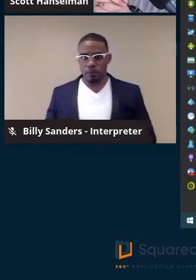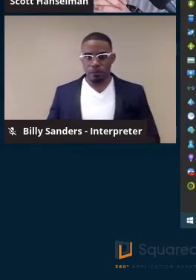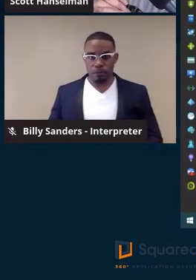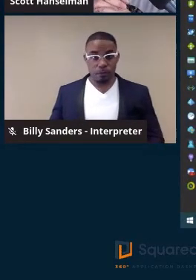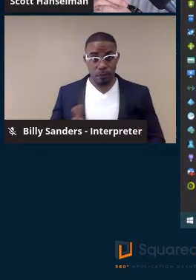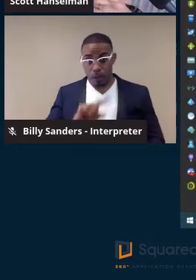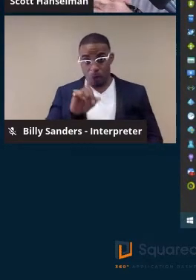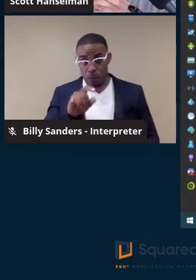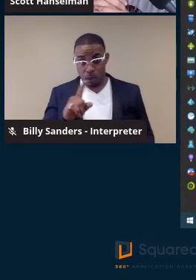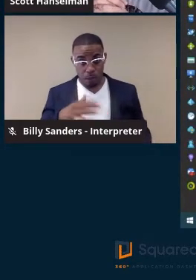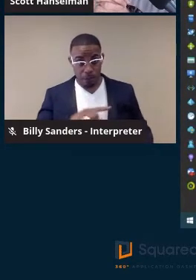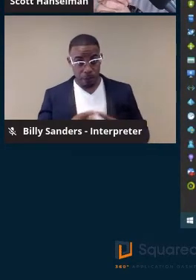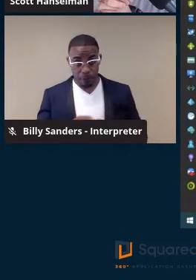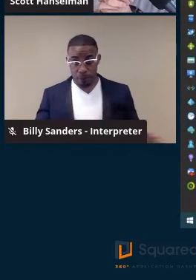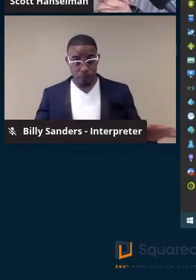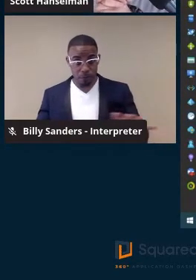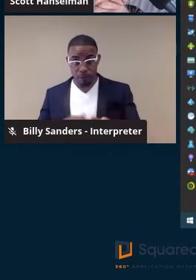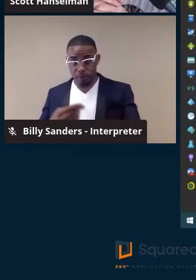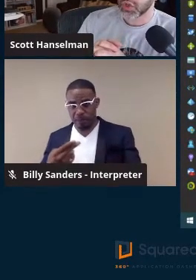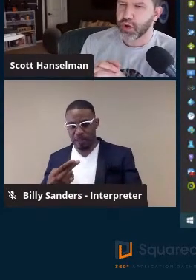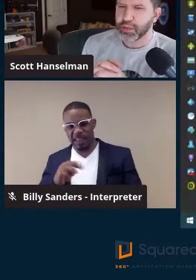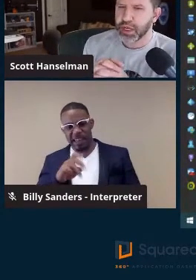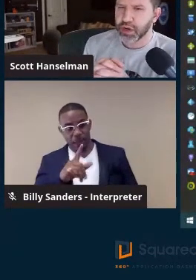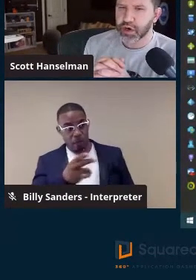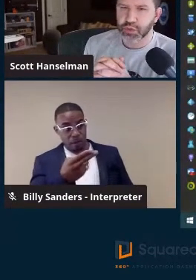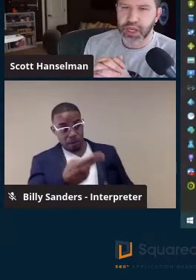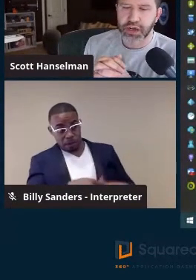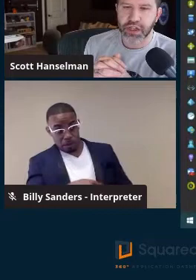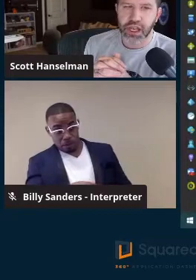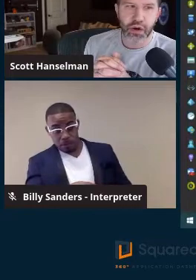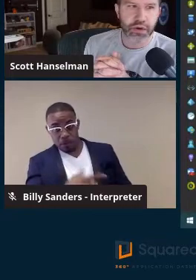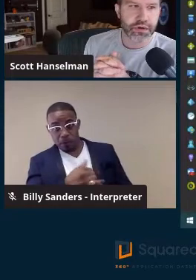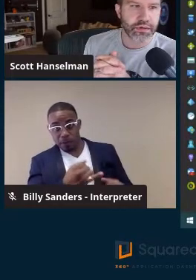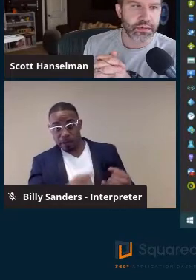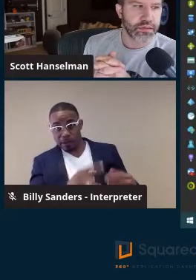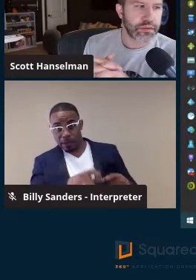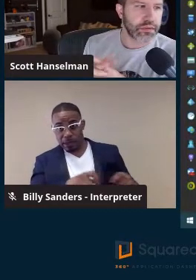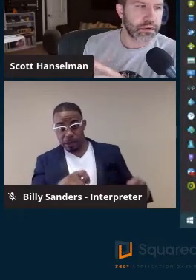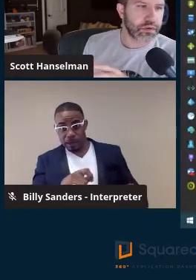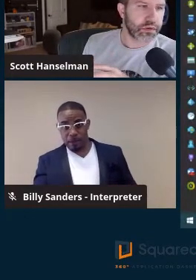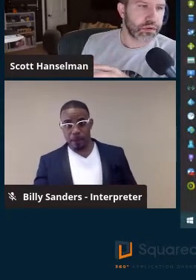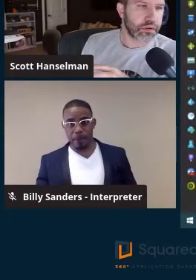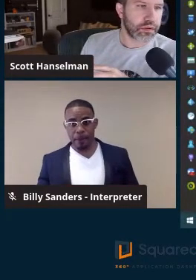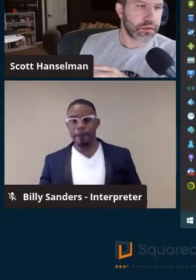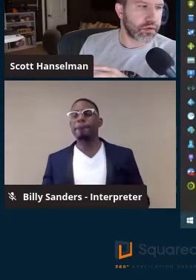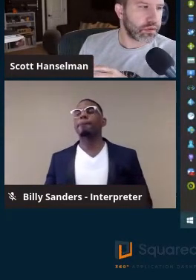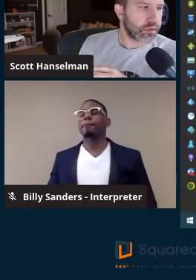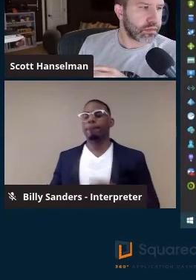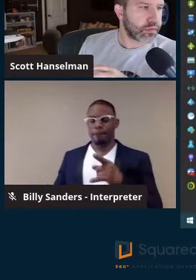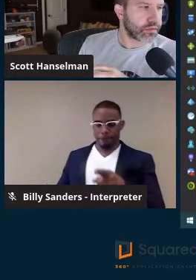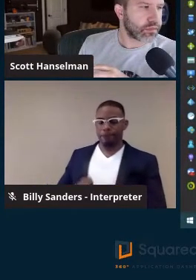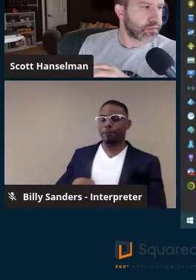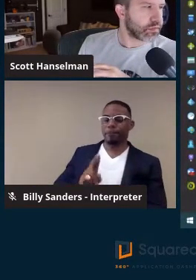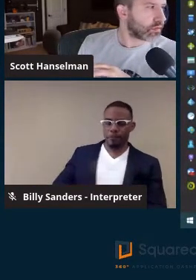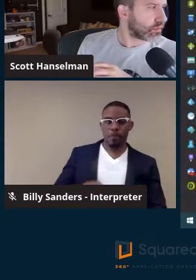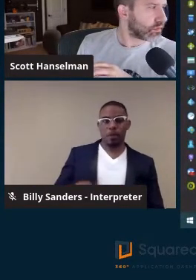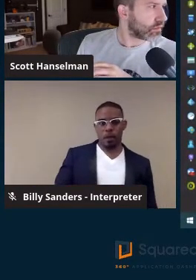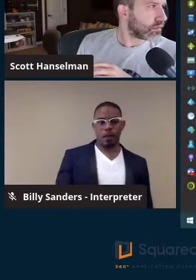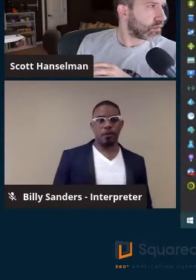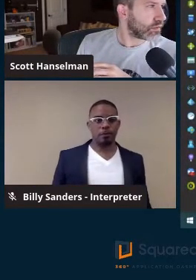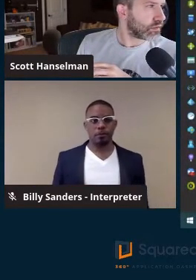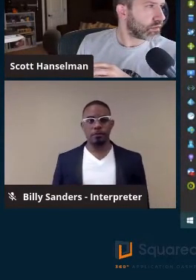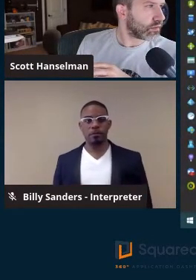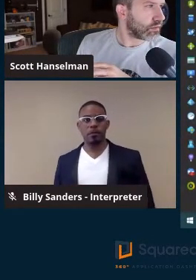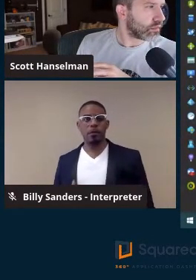Any other questions, my friends? Hank, you want to jump in and join me here as we end the hour? Yes, of course. We had